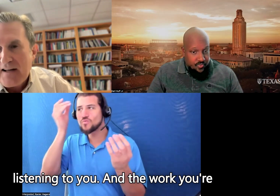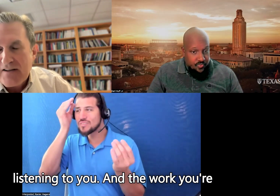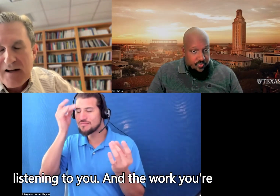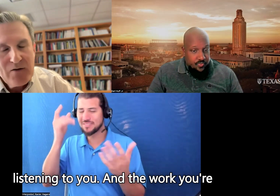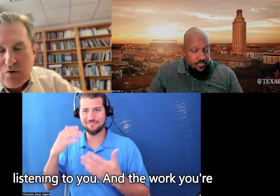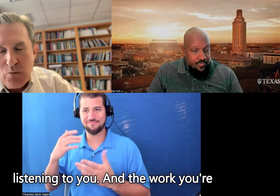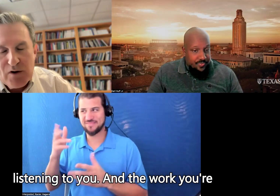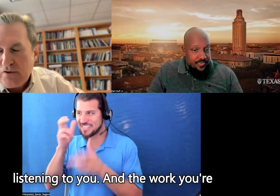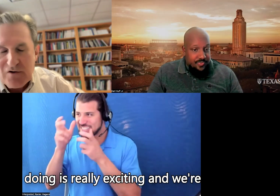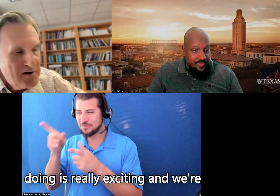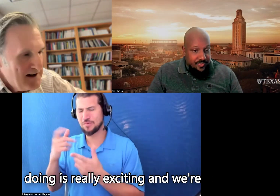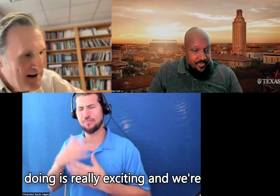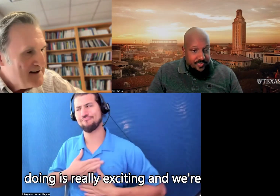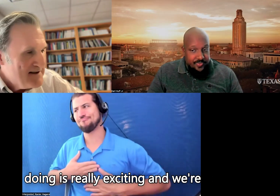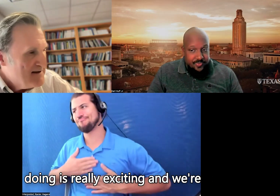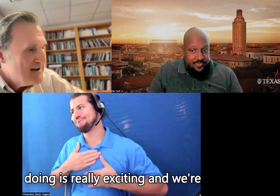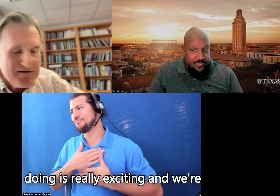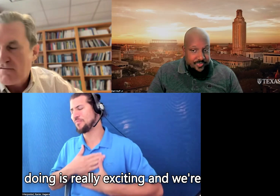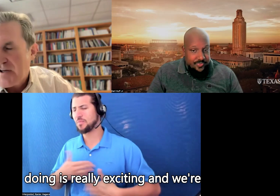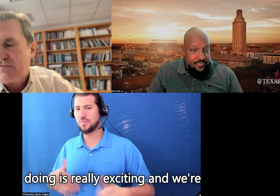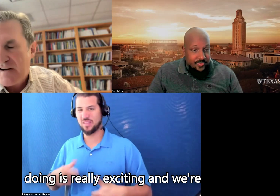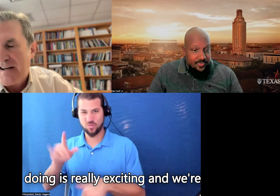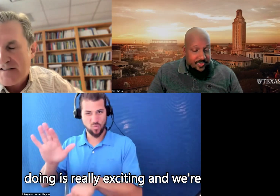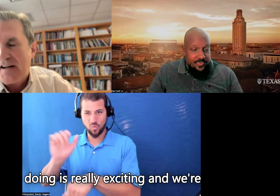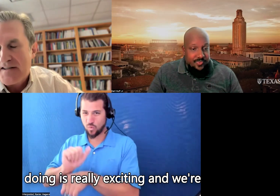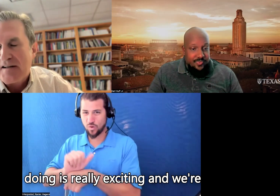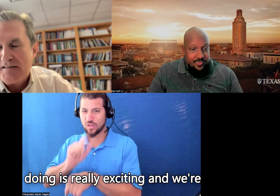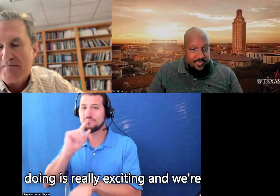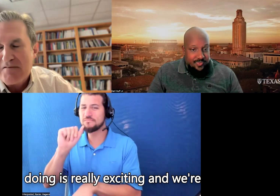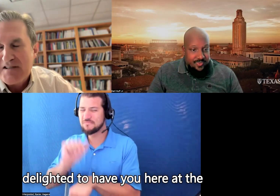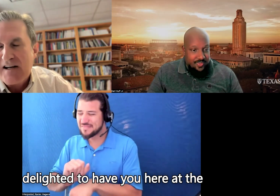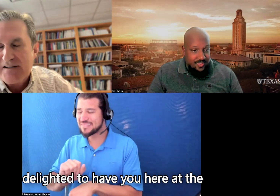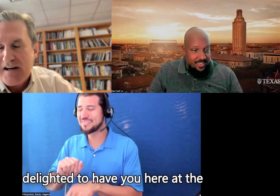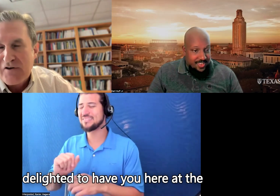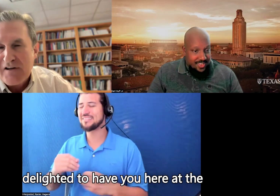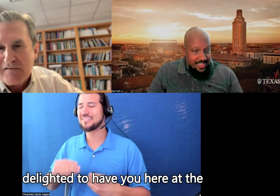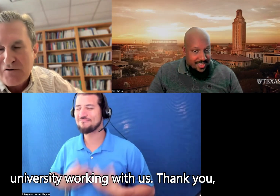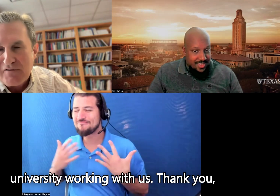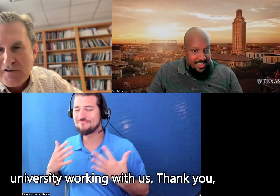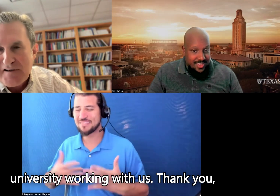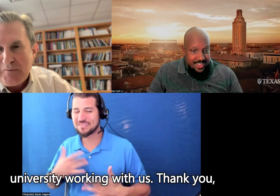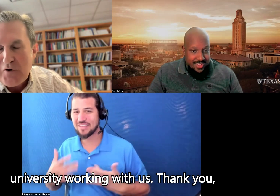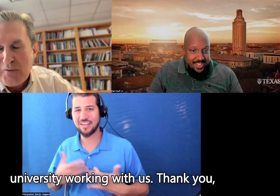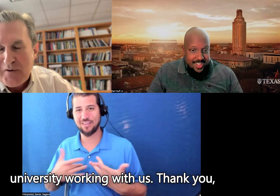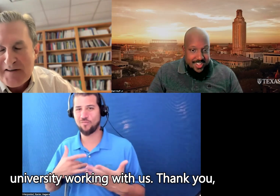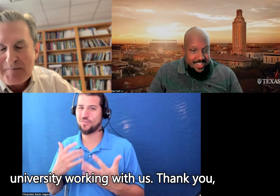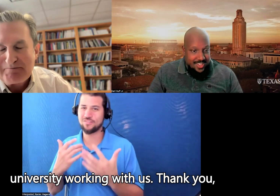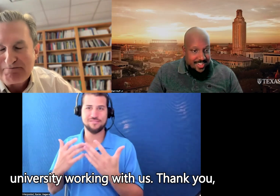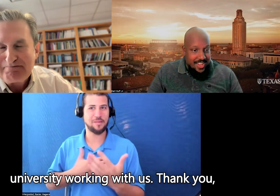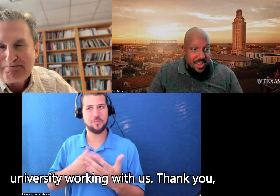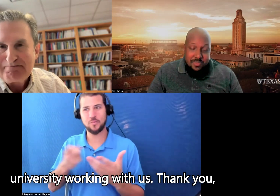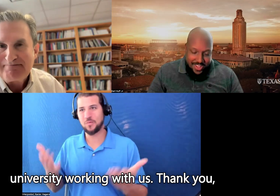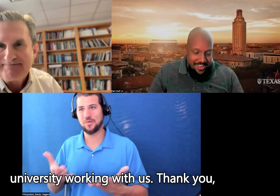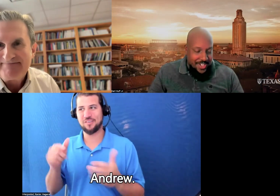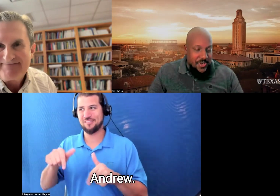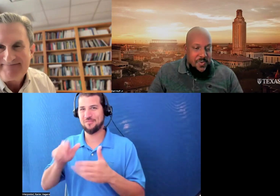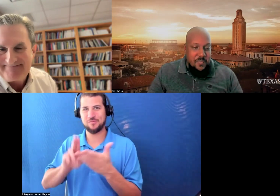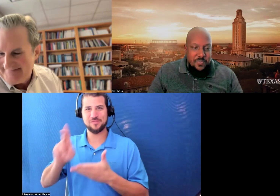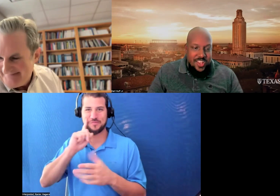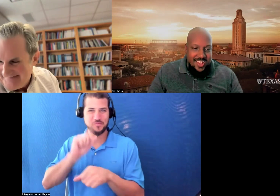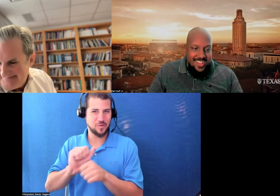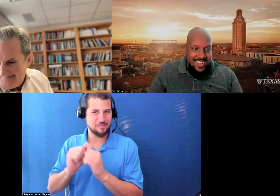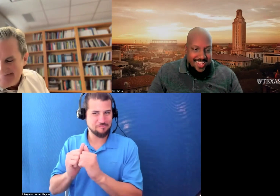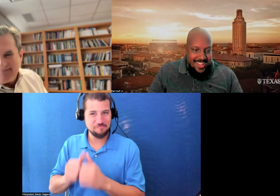you, and the work you're doing is really exciting, and we're delighted to have you here at the university working with us. Thank you,